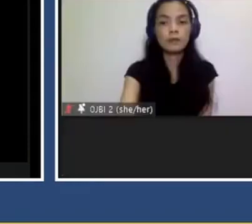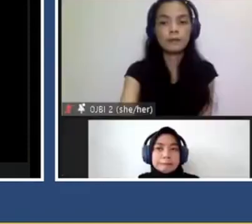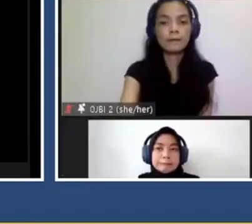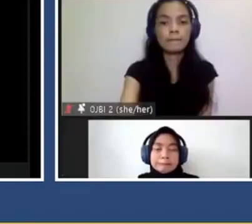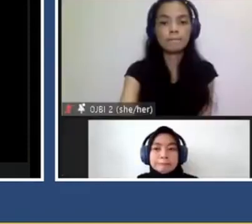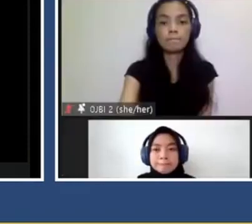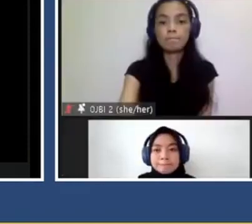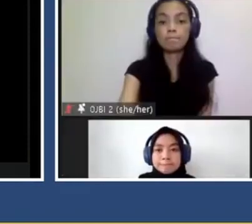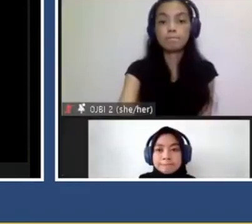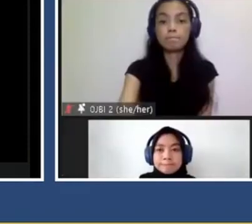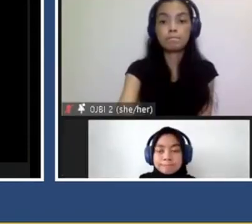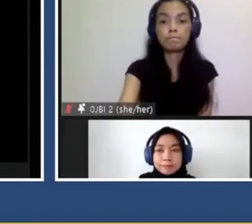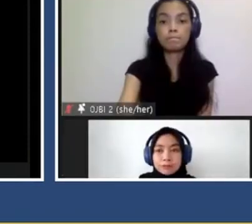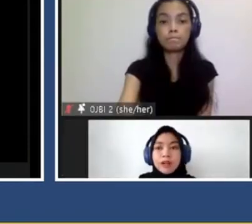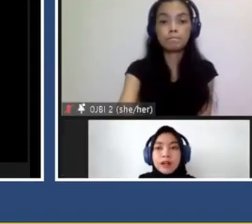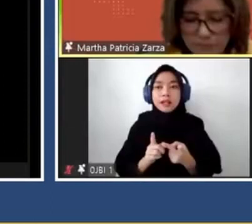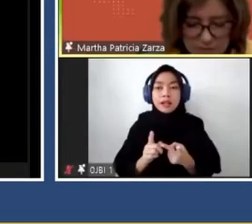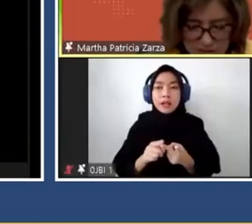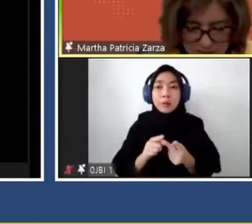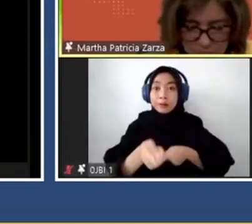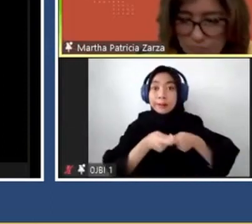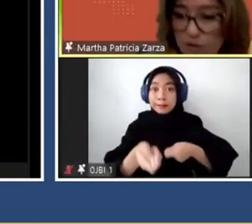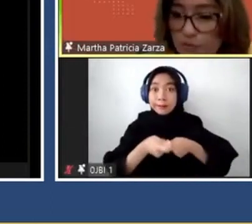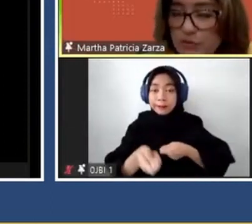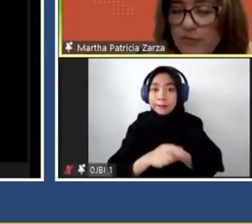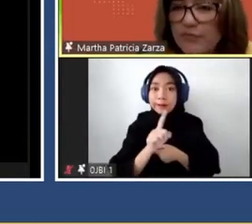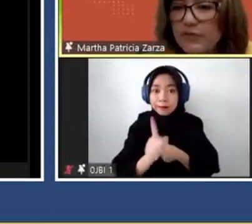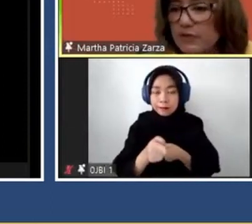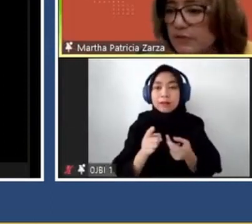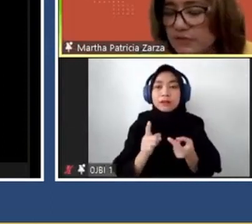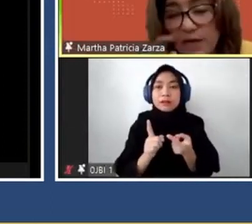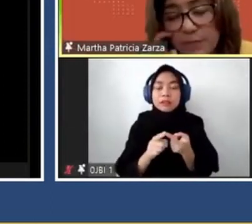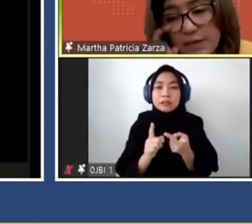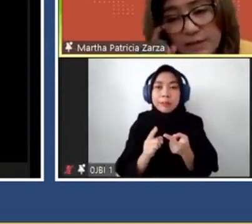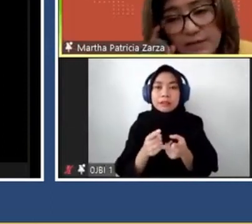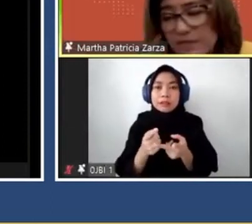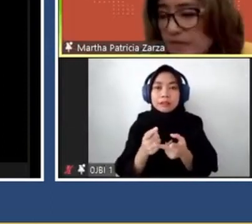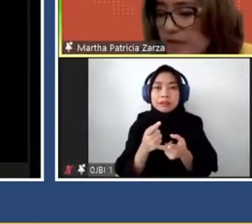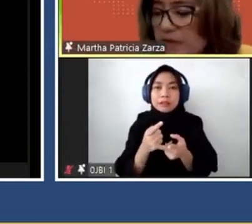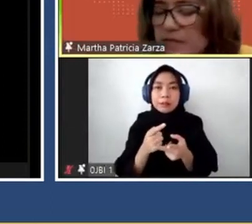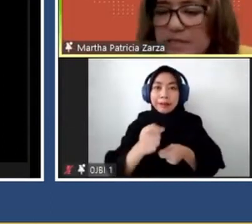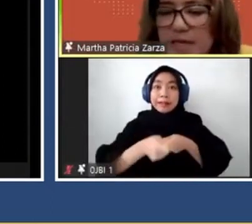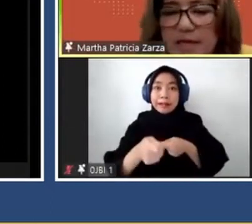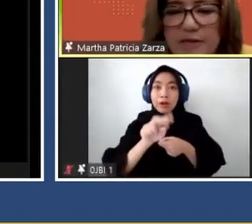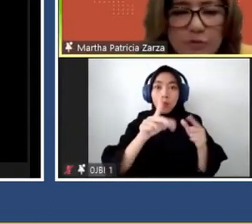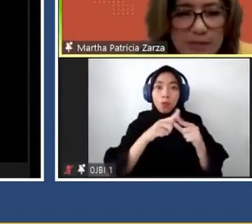the corn agriculture force, the use of the family is